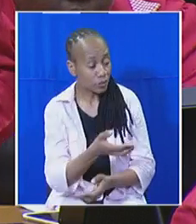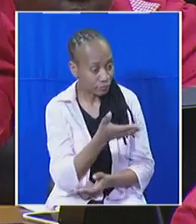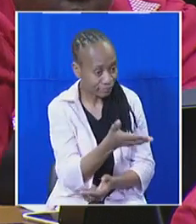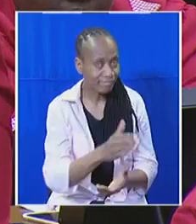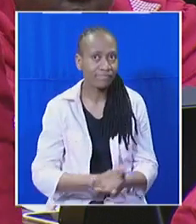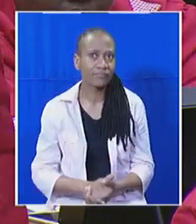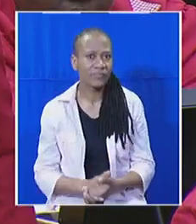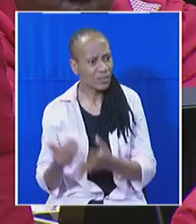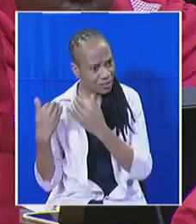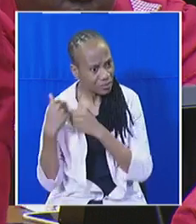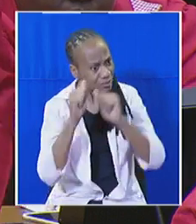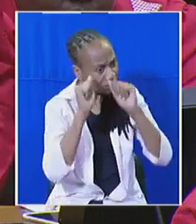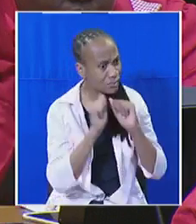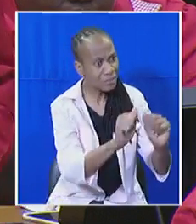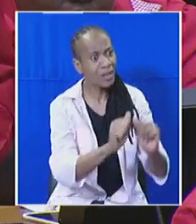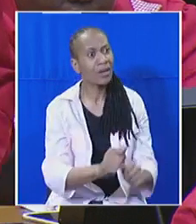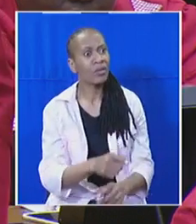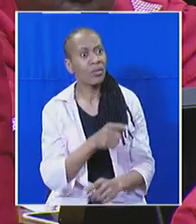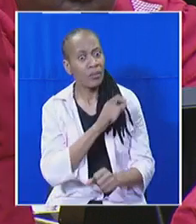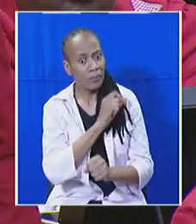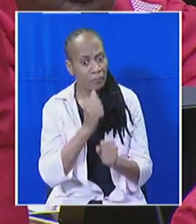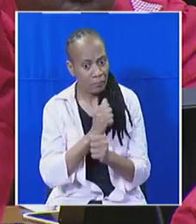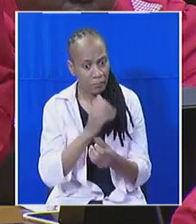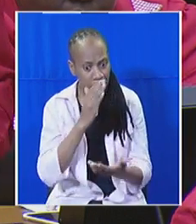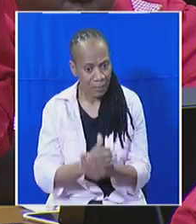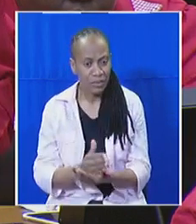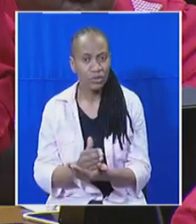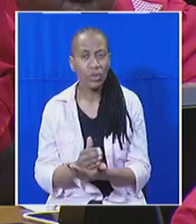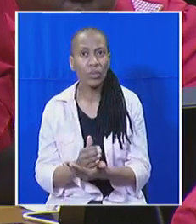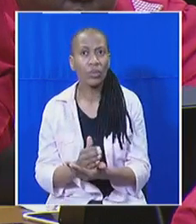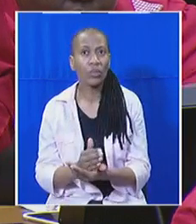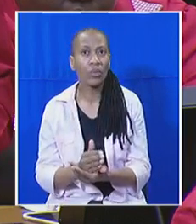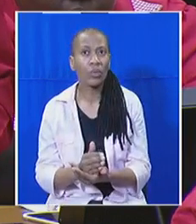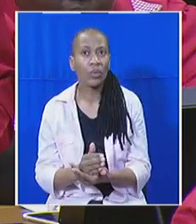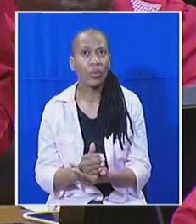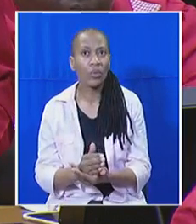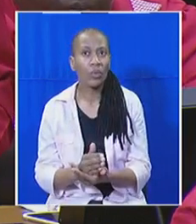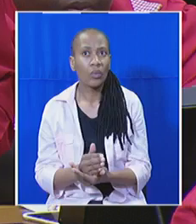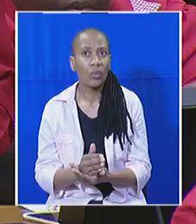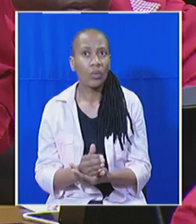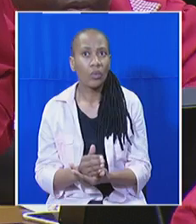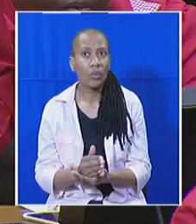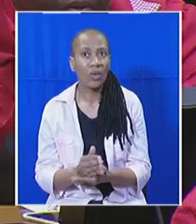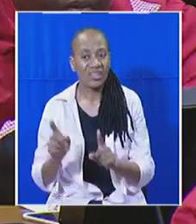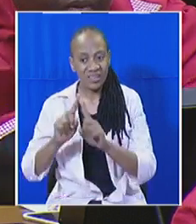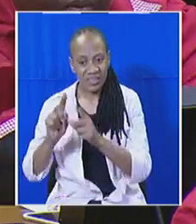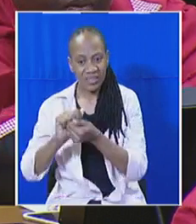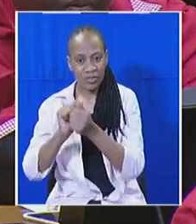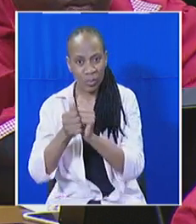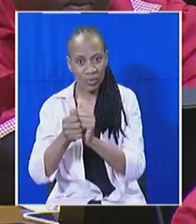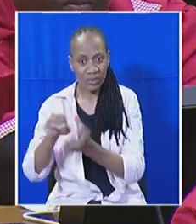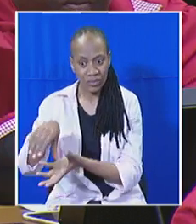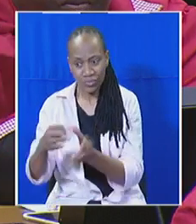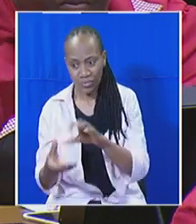your responsibility to see that the previously Lily White Sports codes are transformed in this country? Another thing, do you